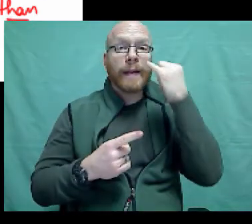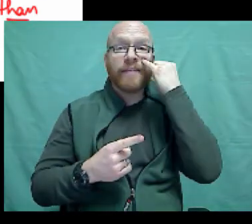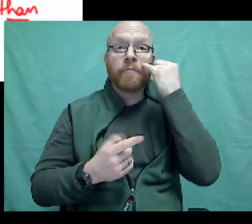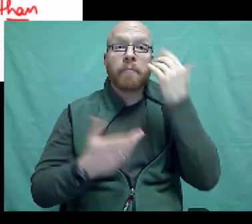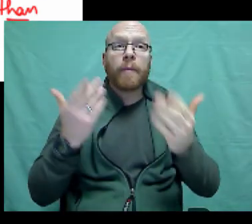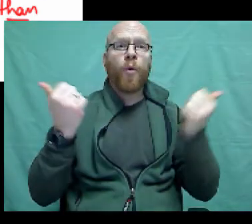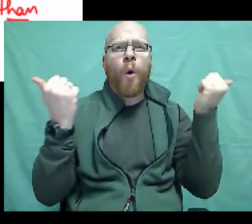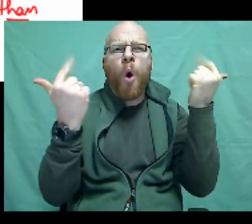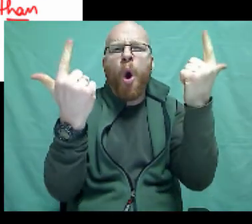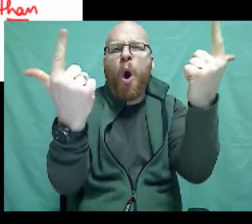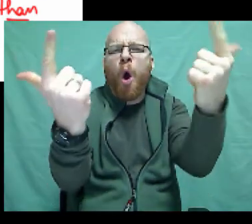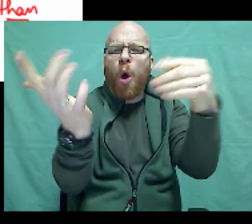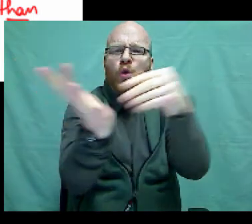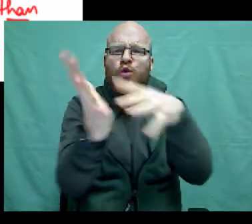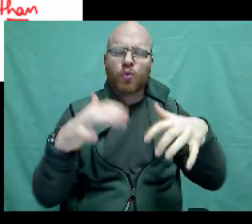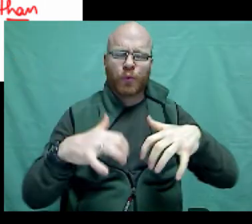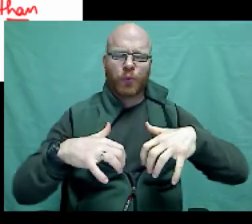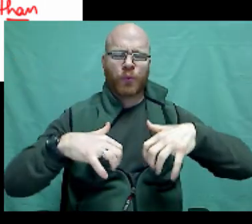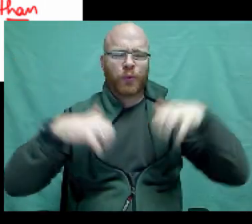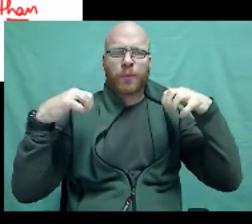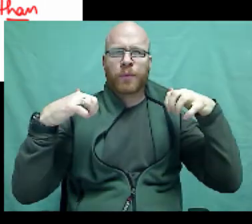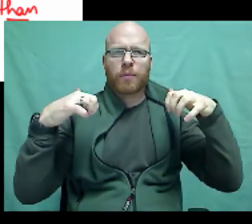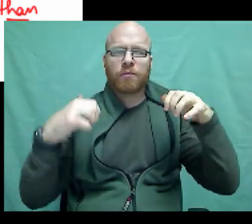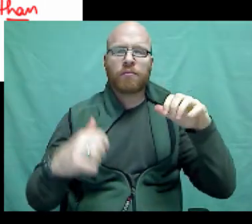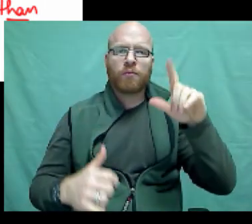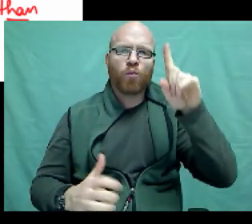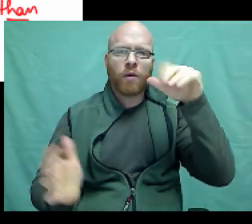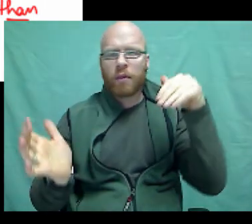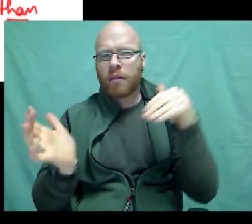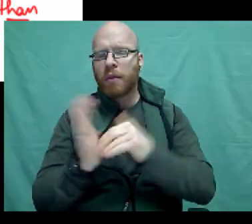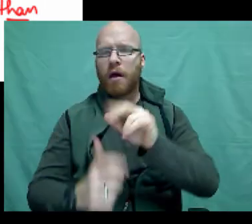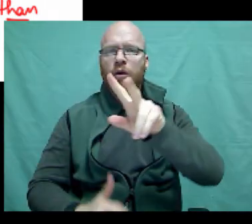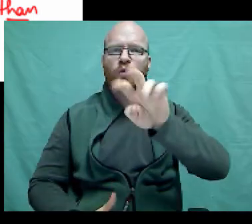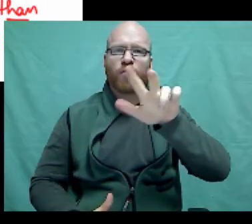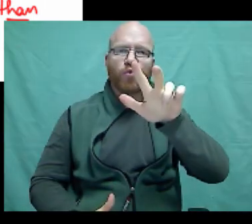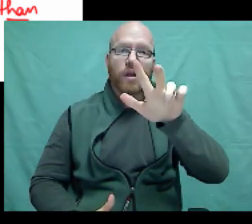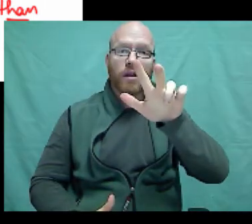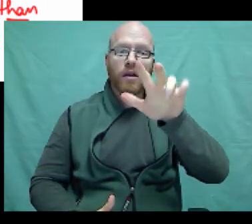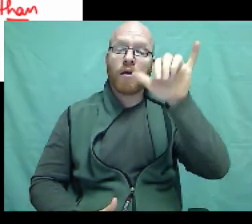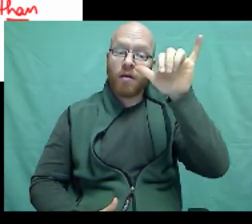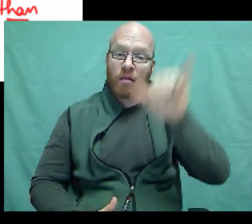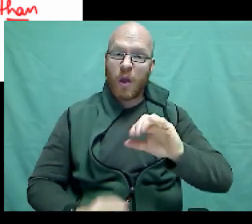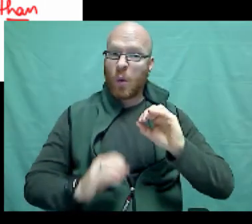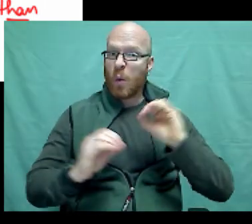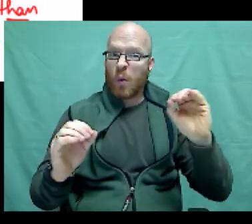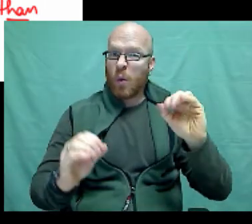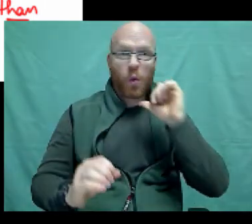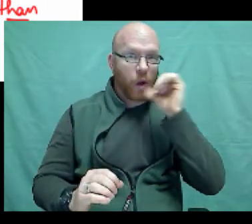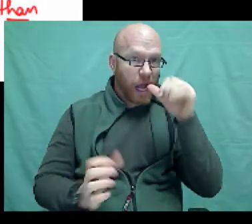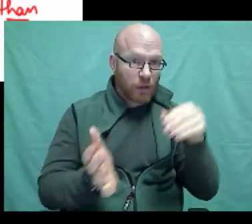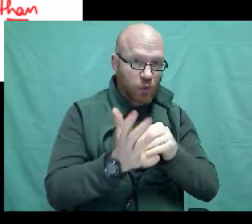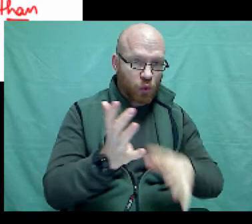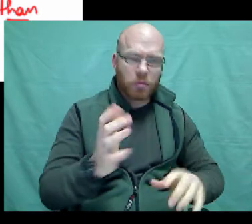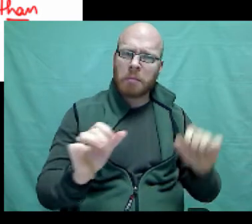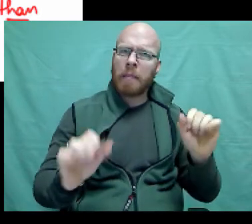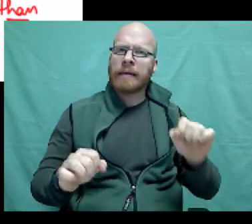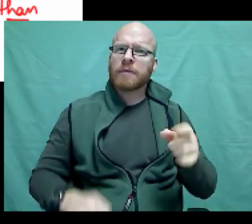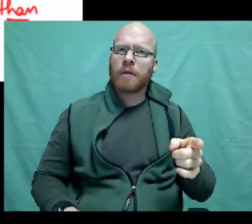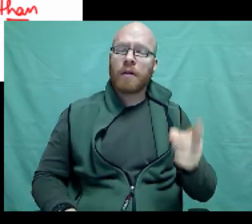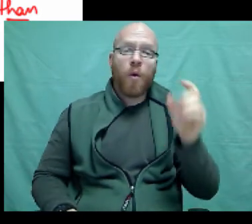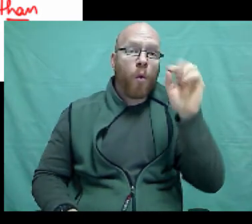maybe all of the people that came were students. We had 1,243 students, or we had